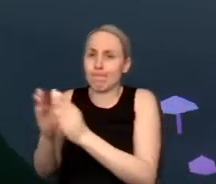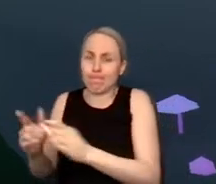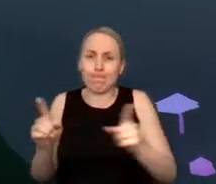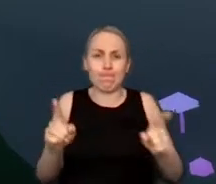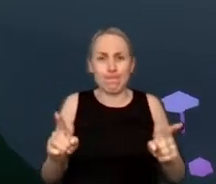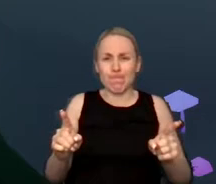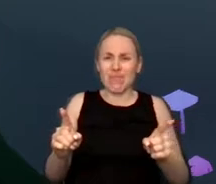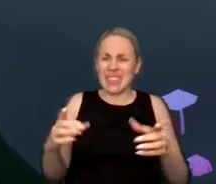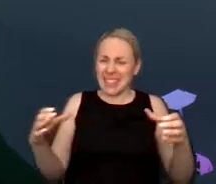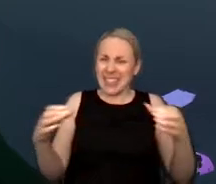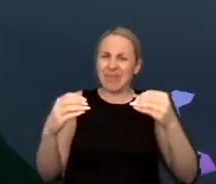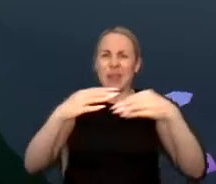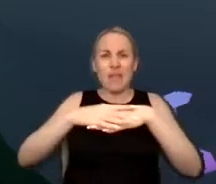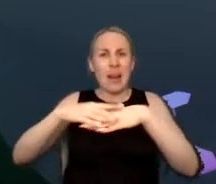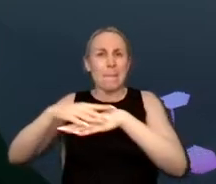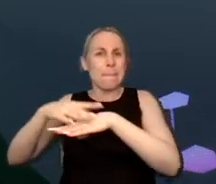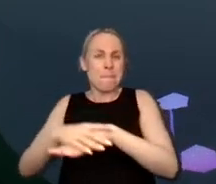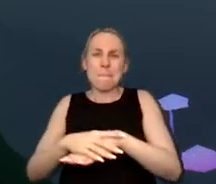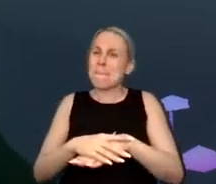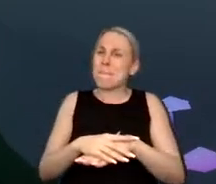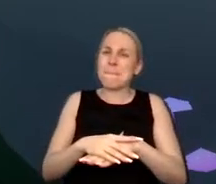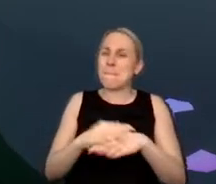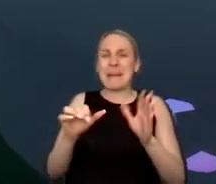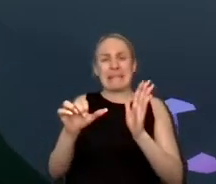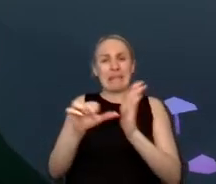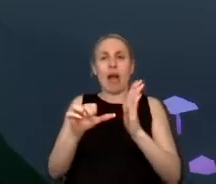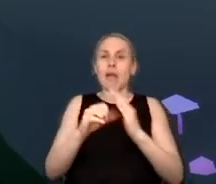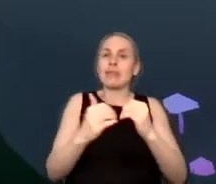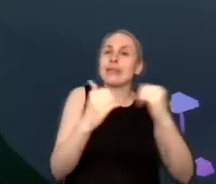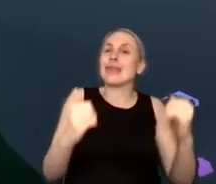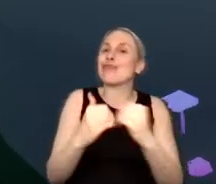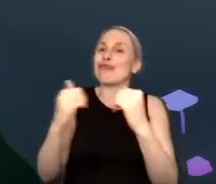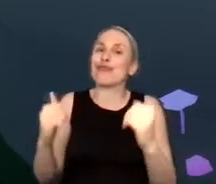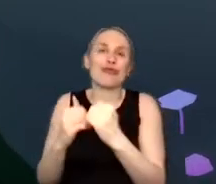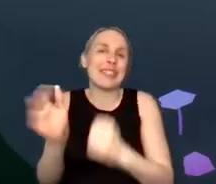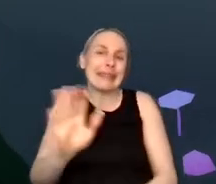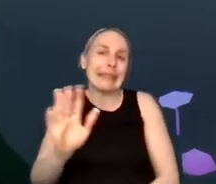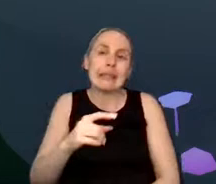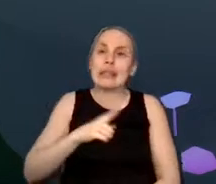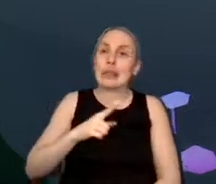when I'm thinking about an operate, like describing creating this game as like an operational chain.